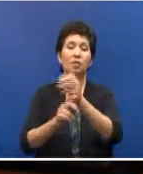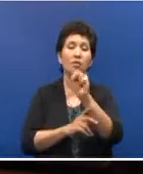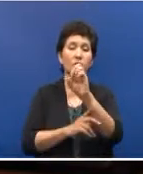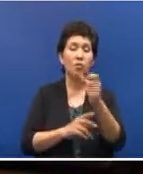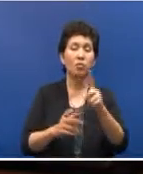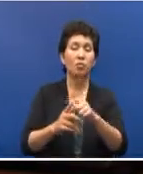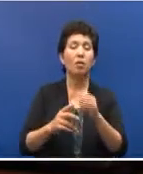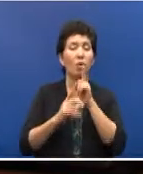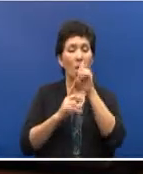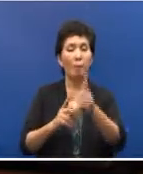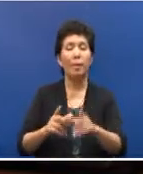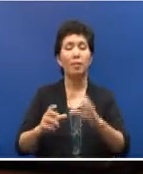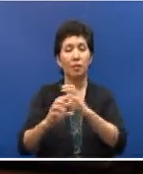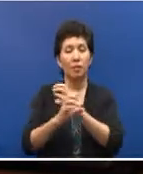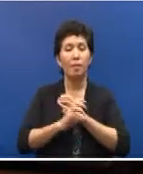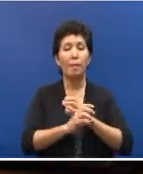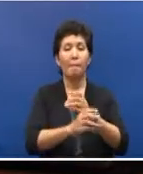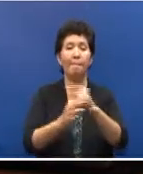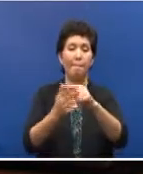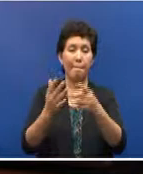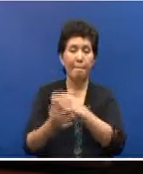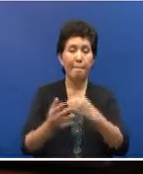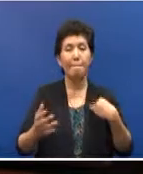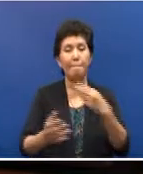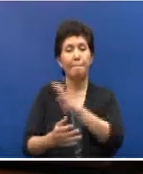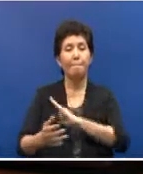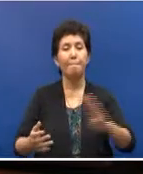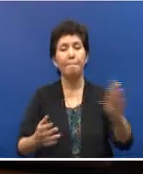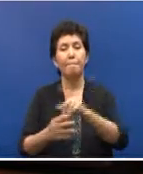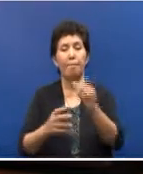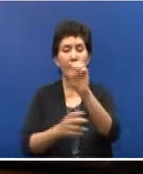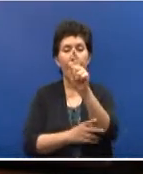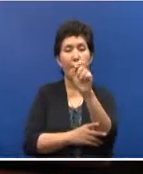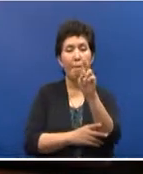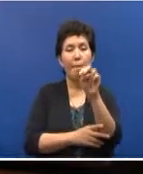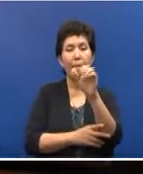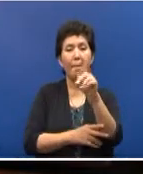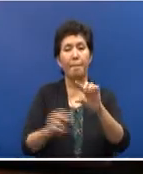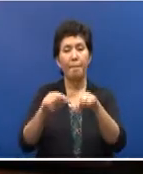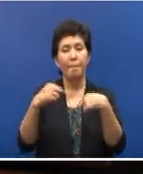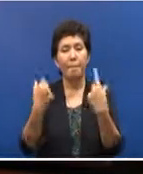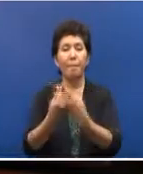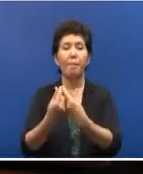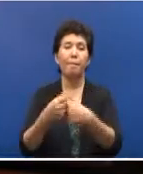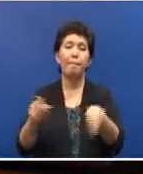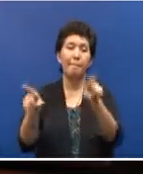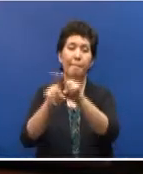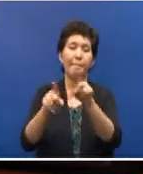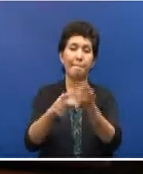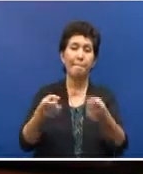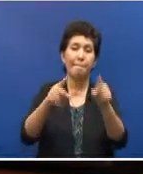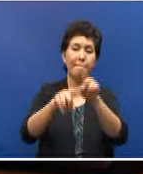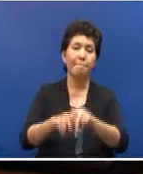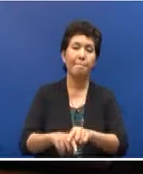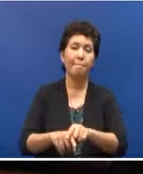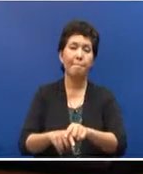solidarity and togetherness among the members of a racial or ethnic groups. Okay, for example, as what had been